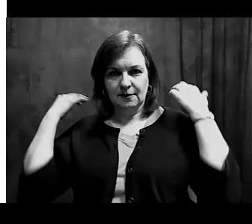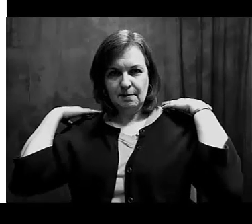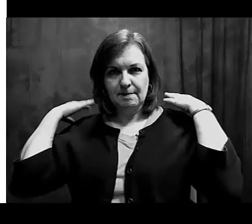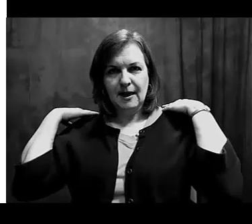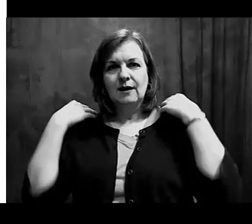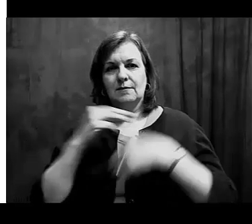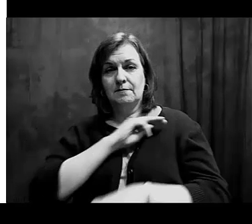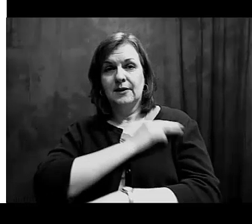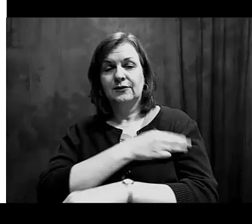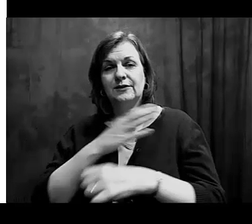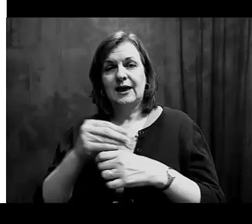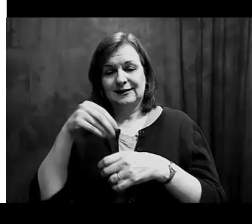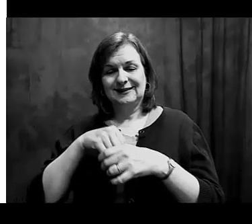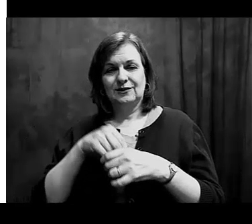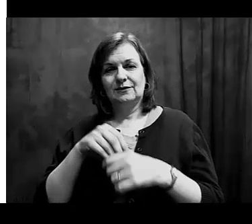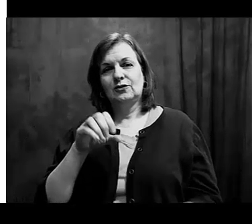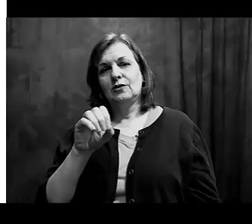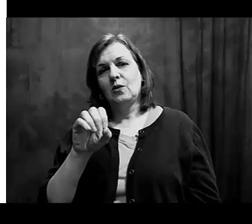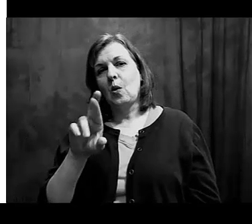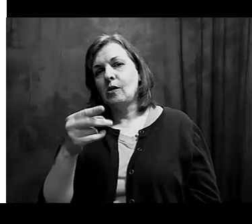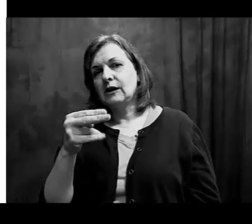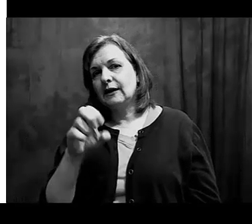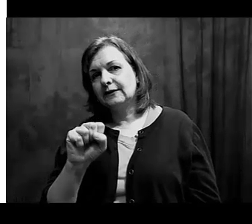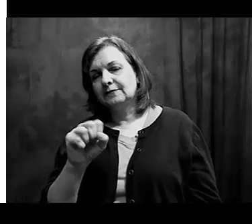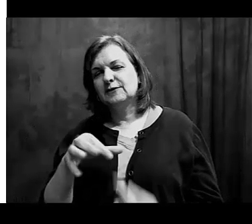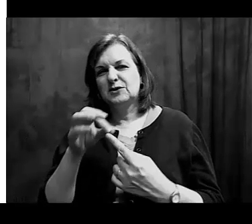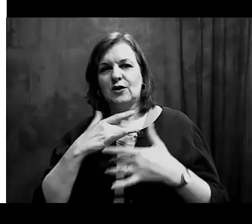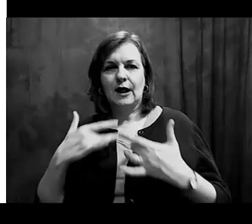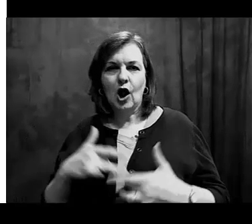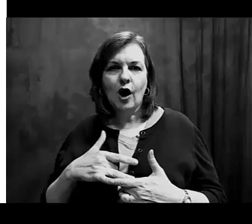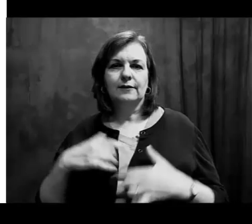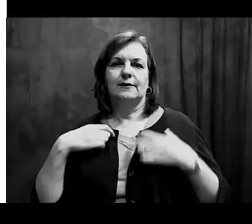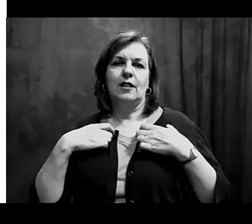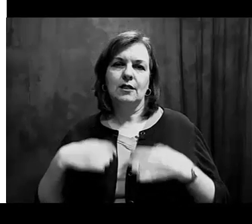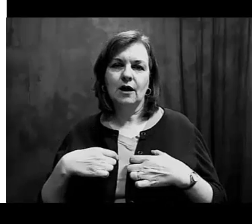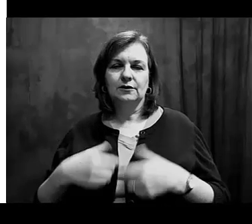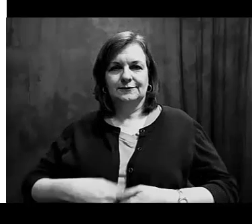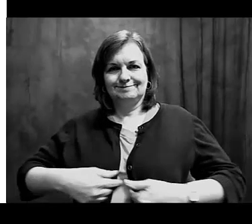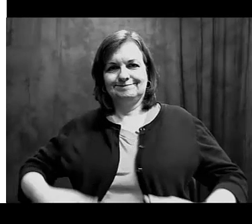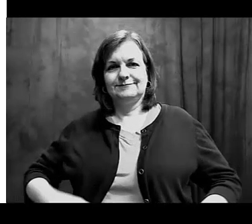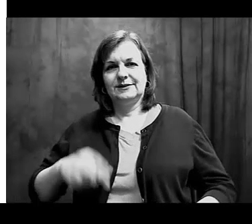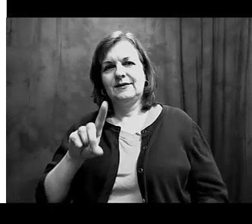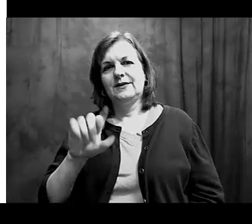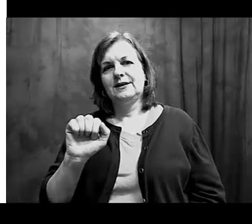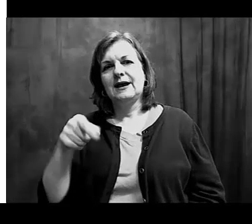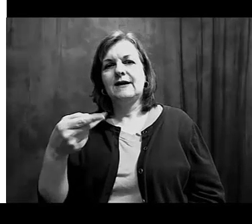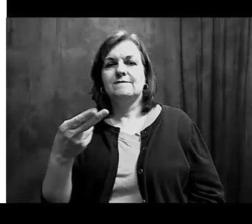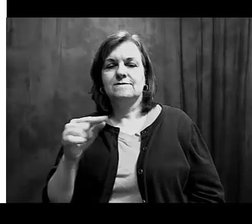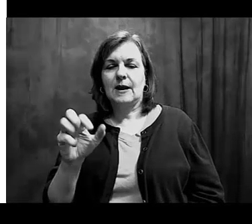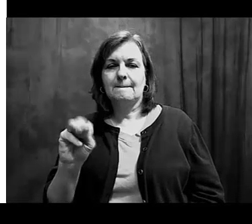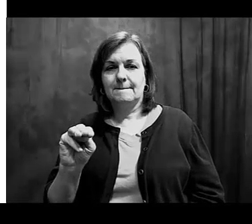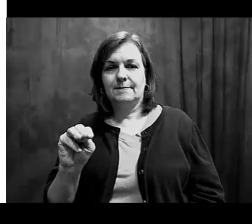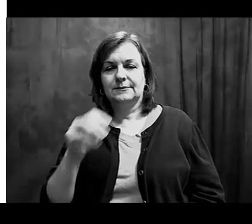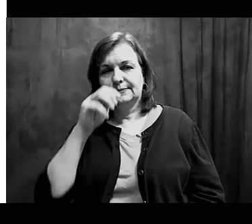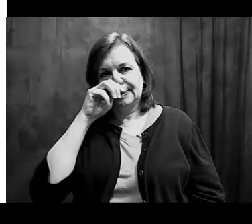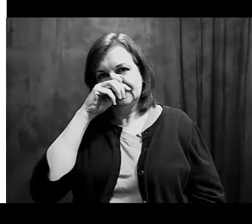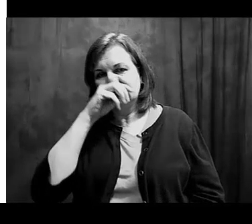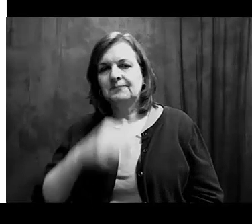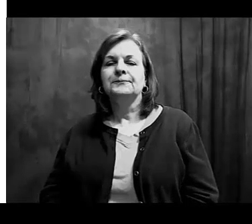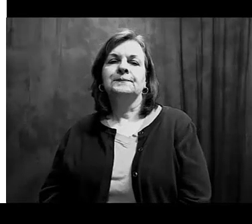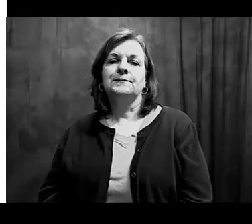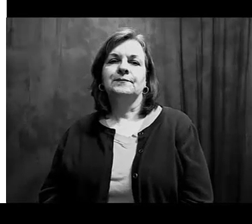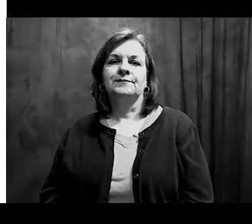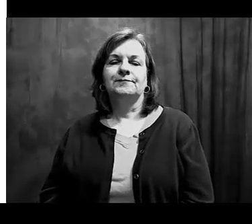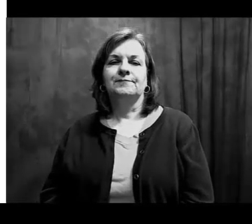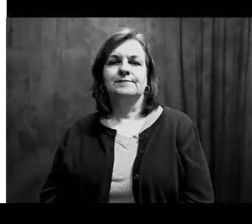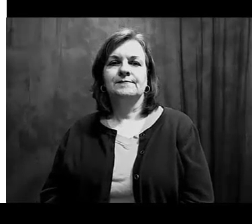buds, ears, pharynx, so throat, right? Tongue. And then